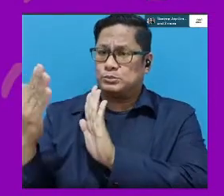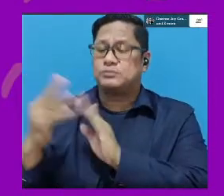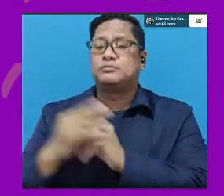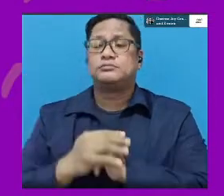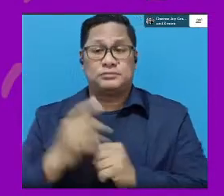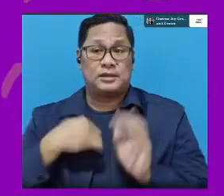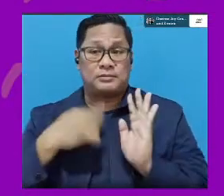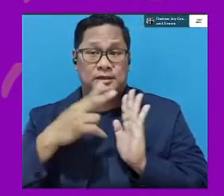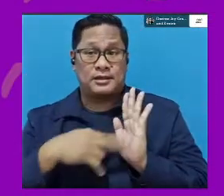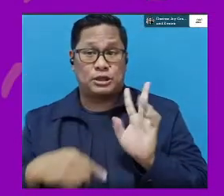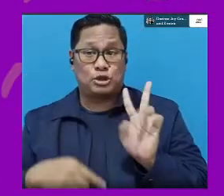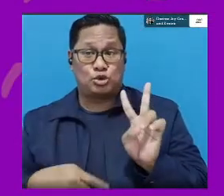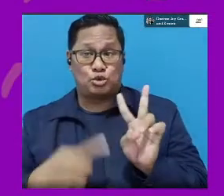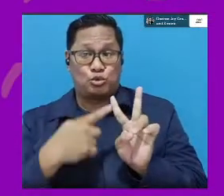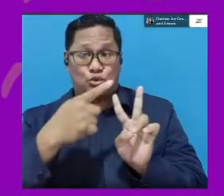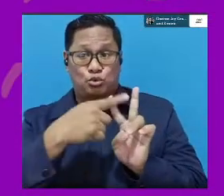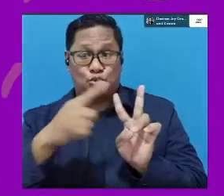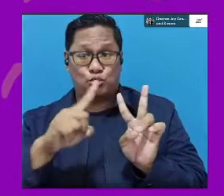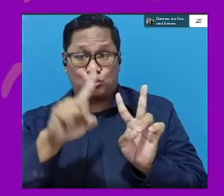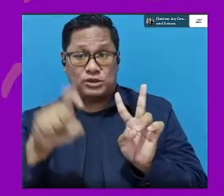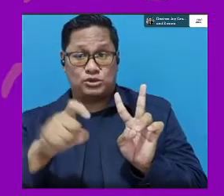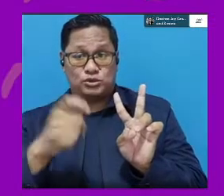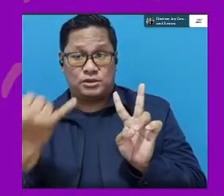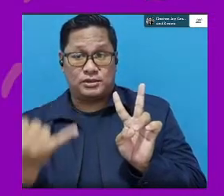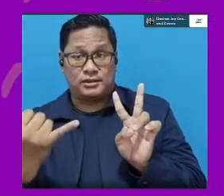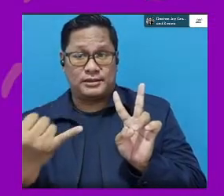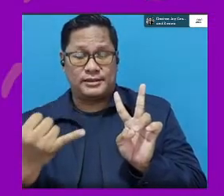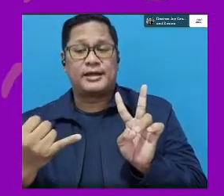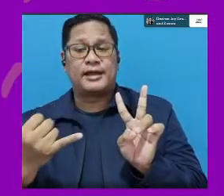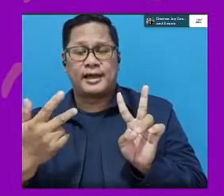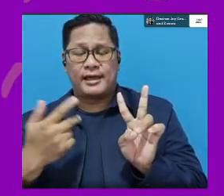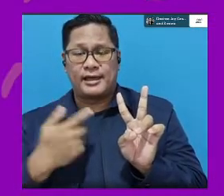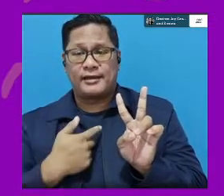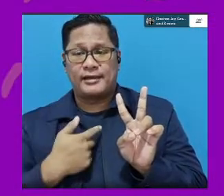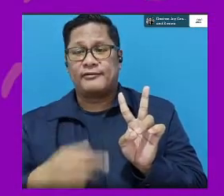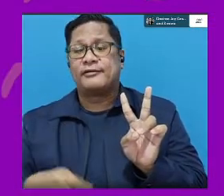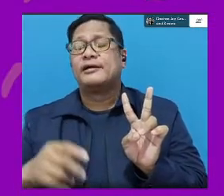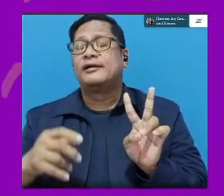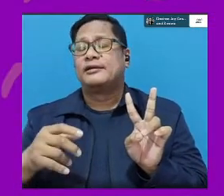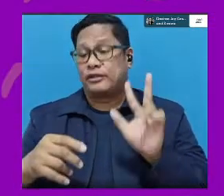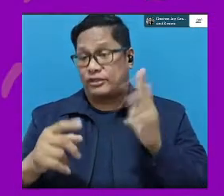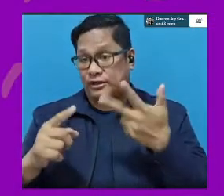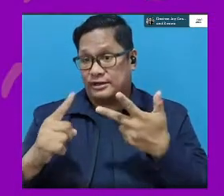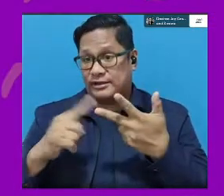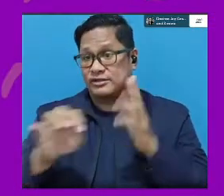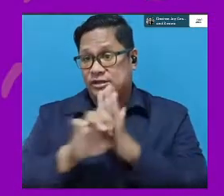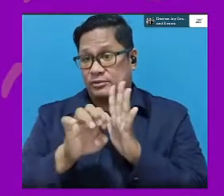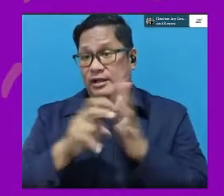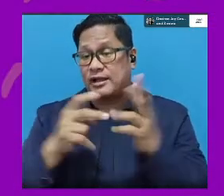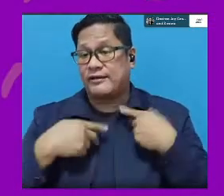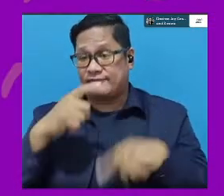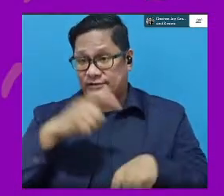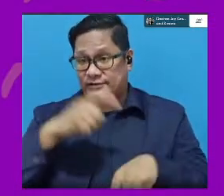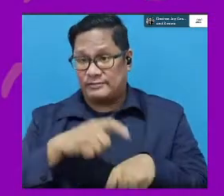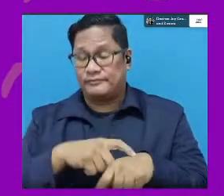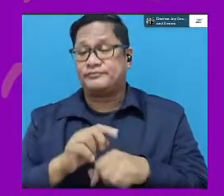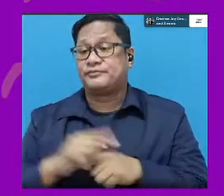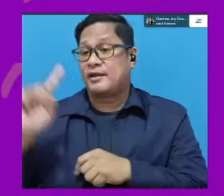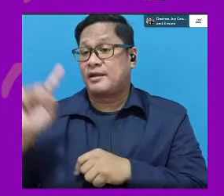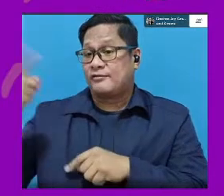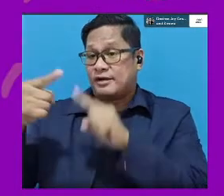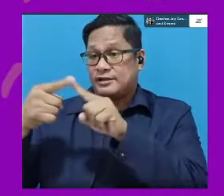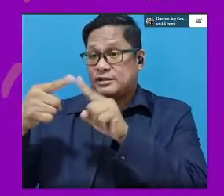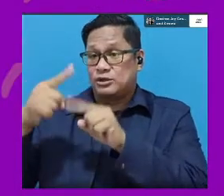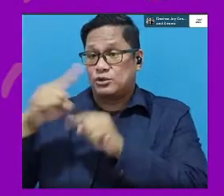2 of them now. There's a third one we'll ask if we still have time. The first is a question from